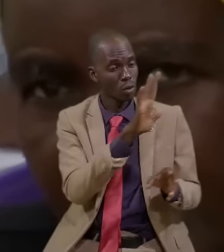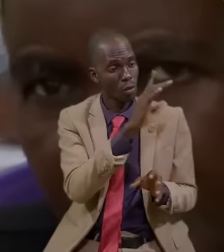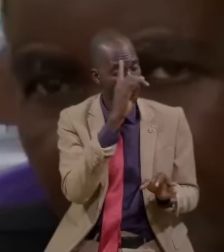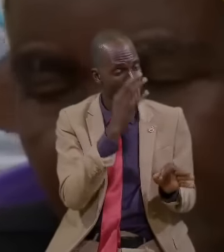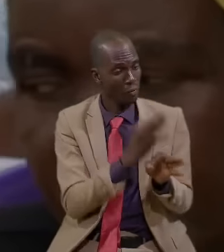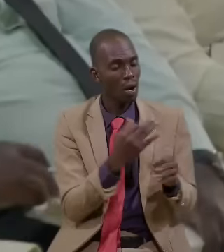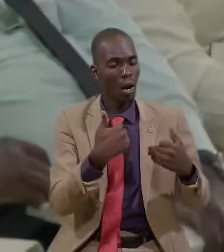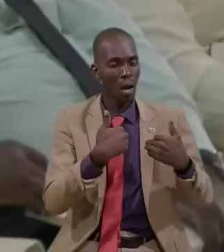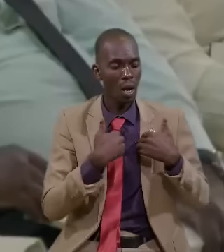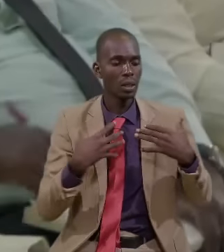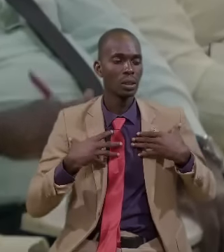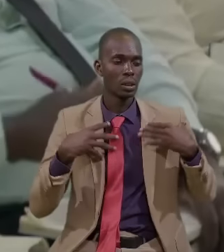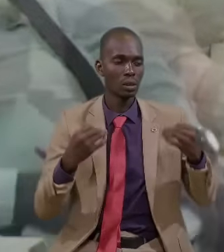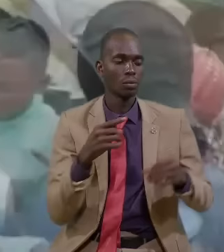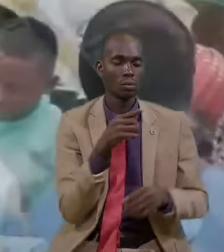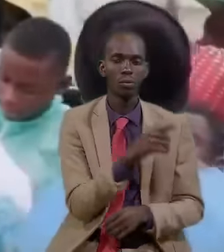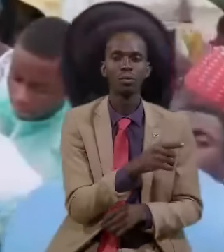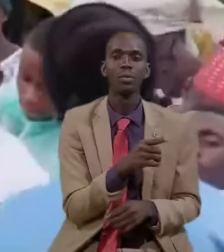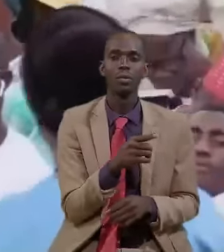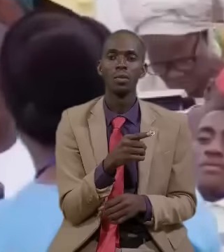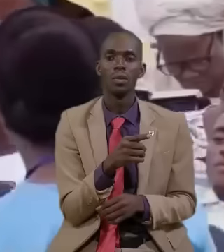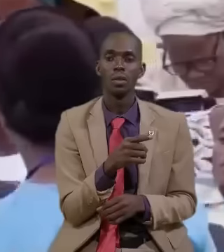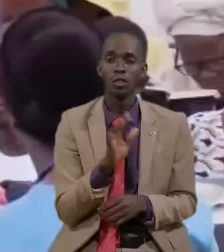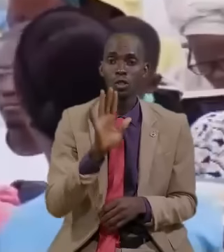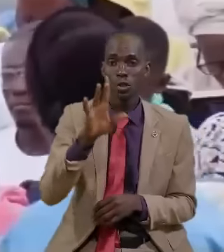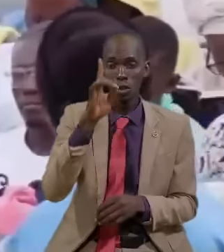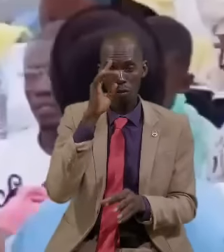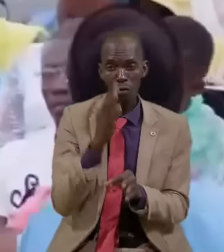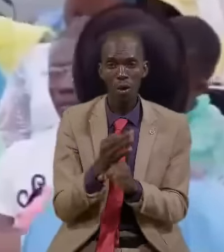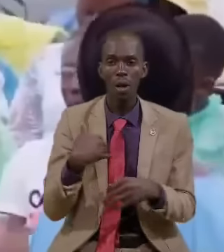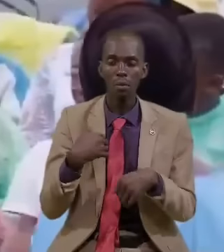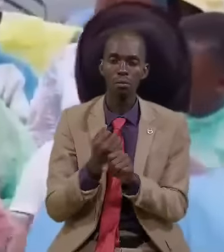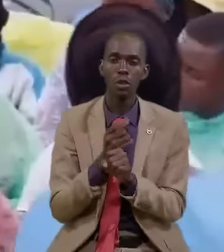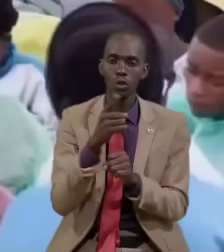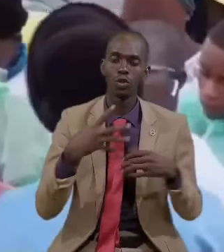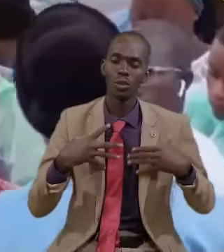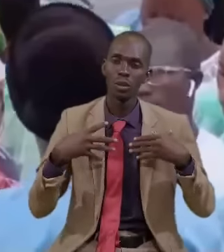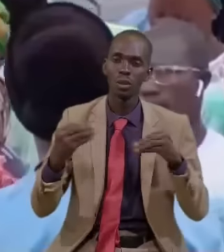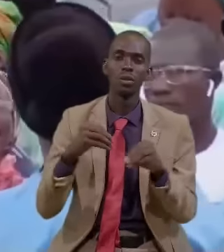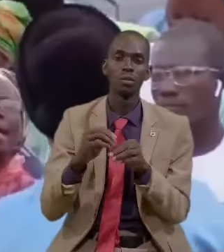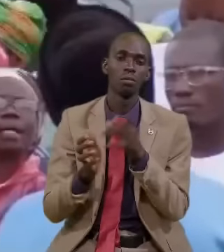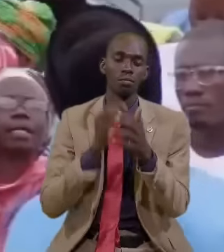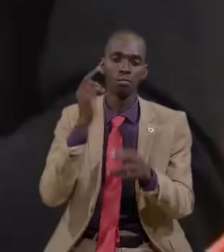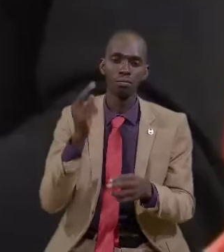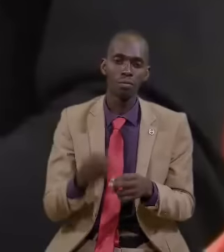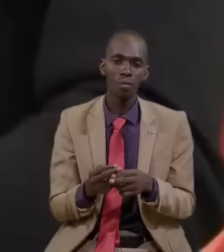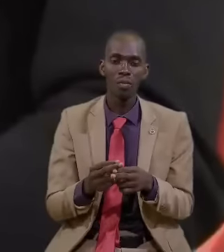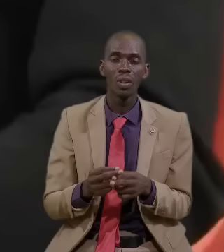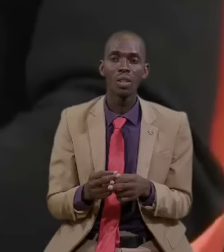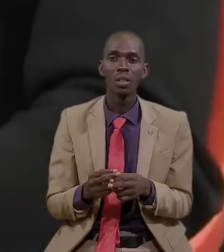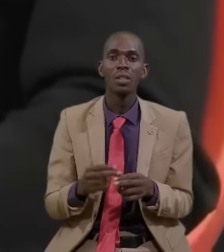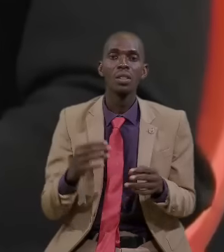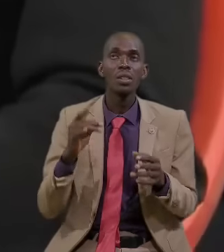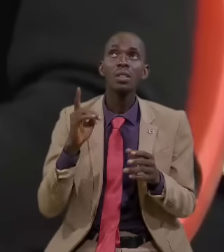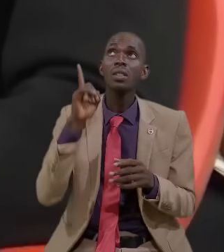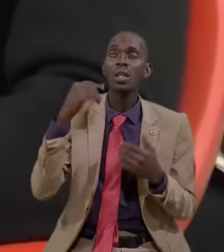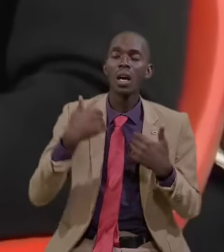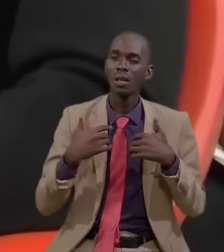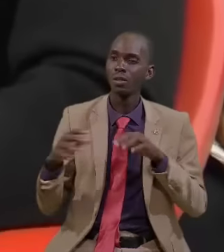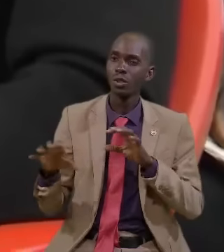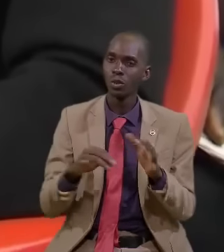thee whole. Your faith has made you whole. It's done already.